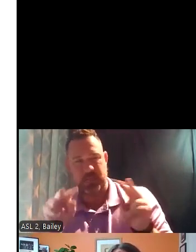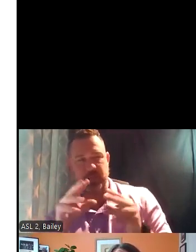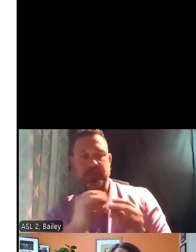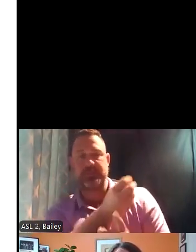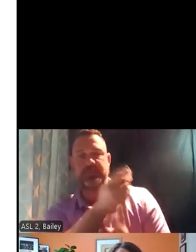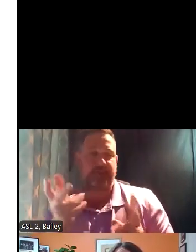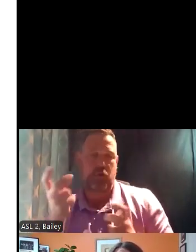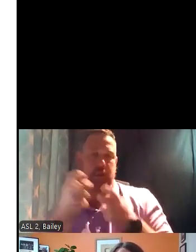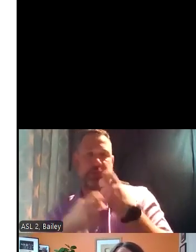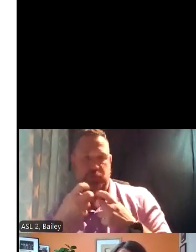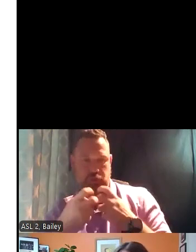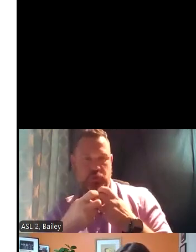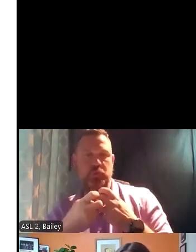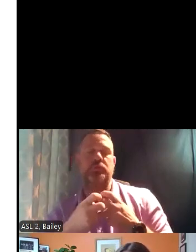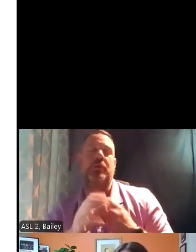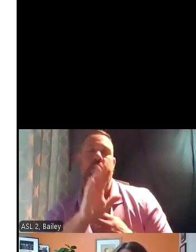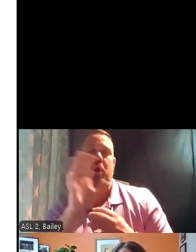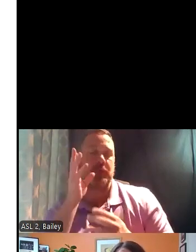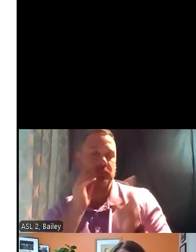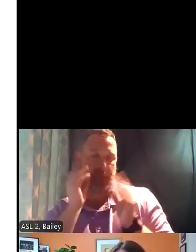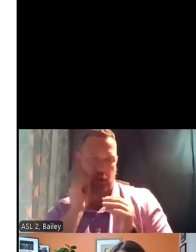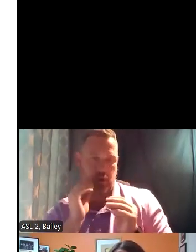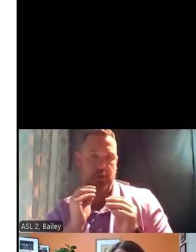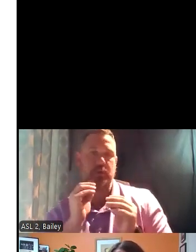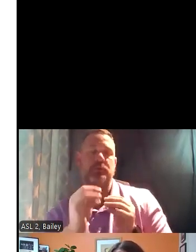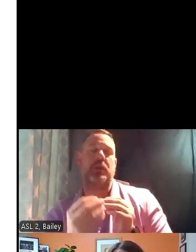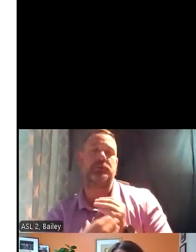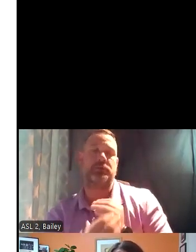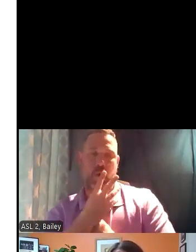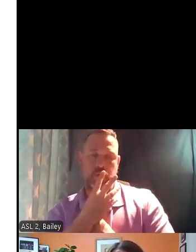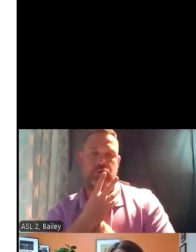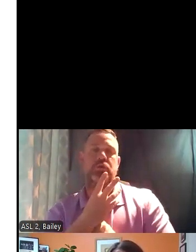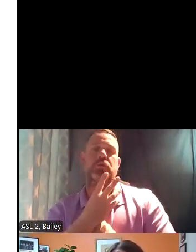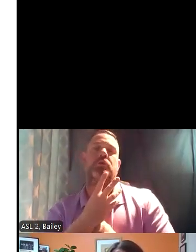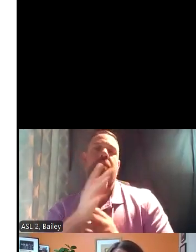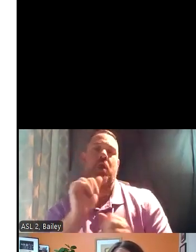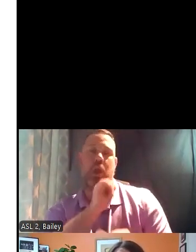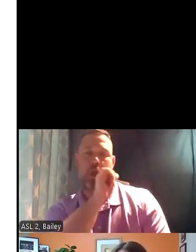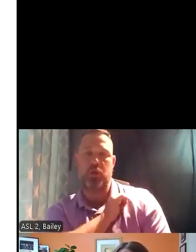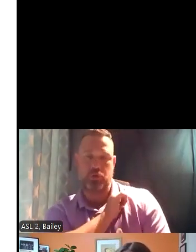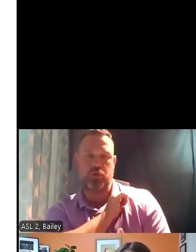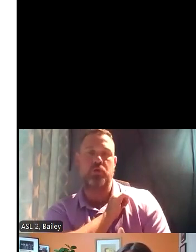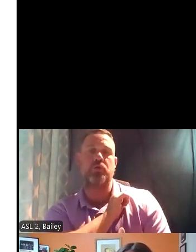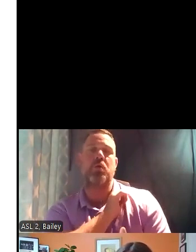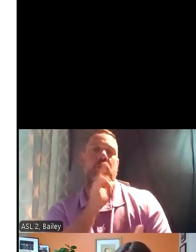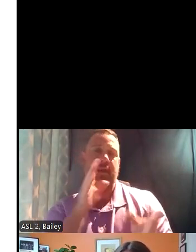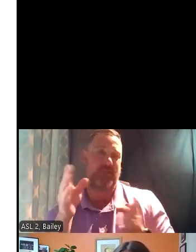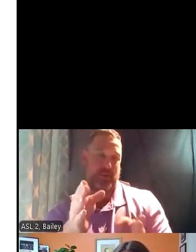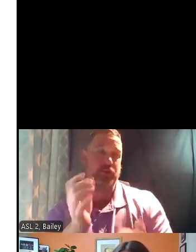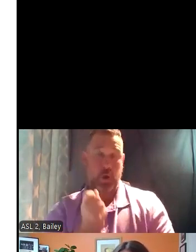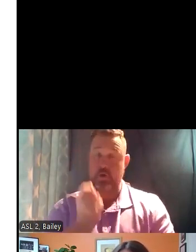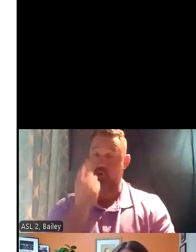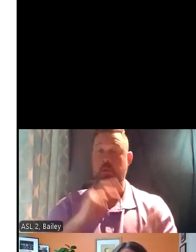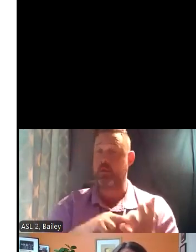including their experience, their exposure and attitudes on dementia care navigation. So really, do we understand what